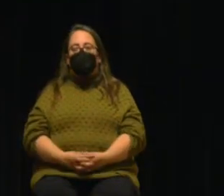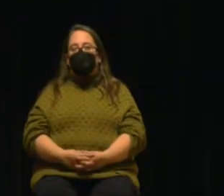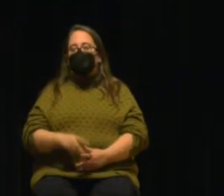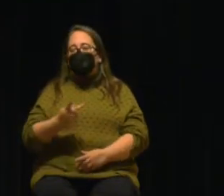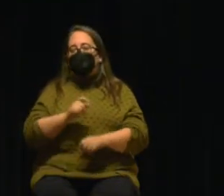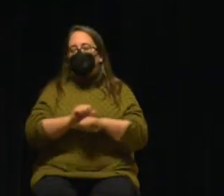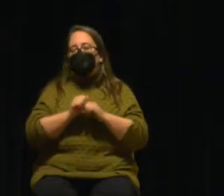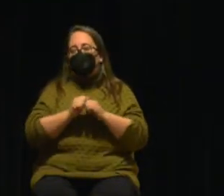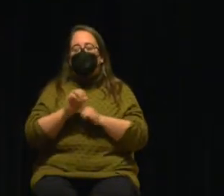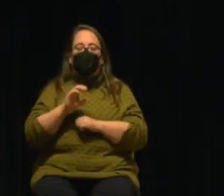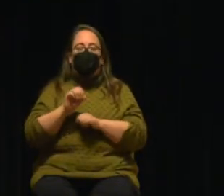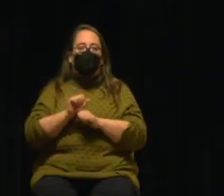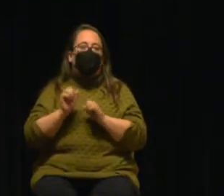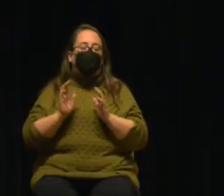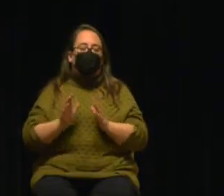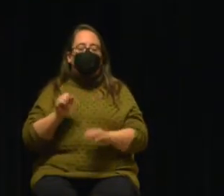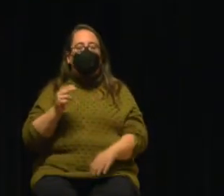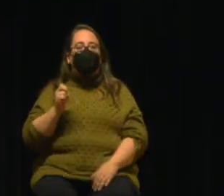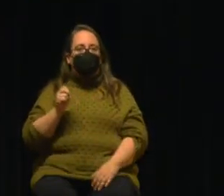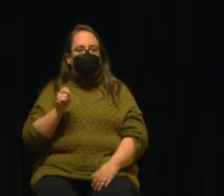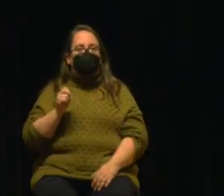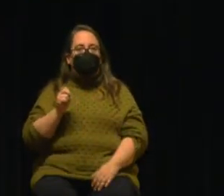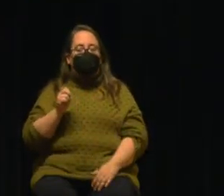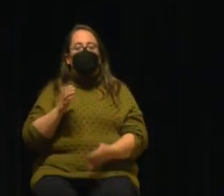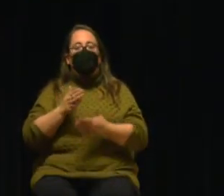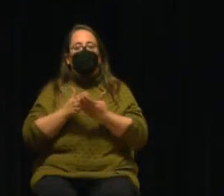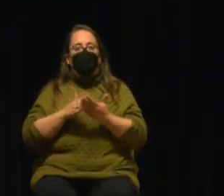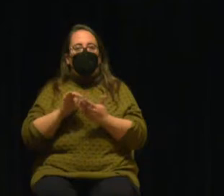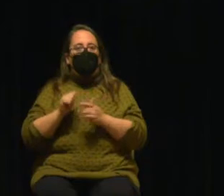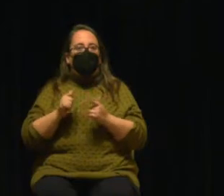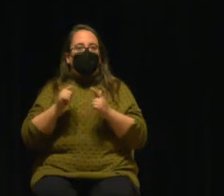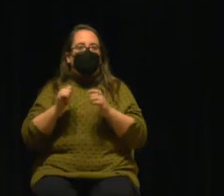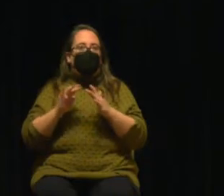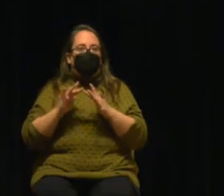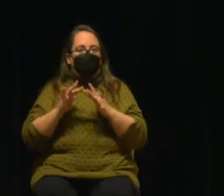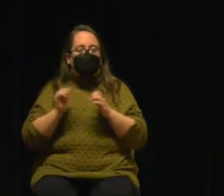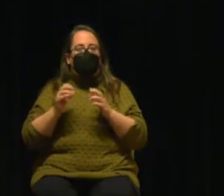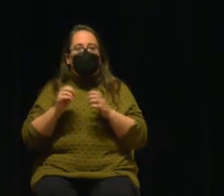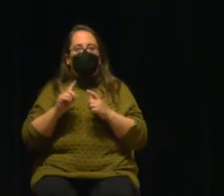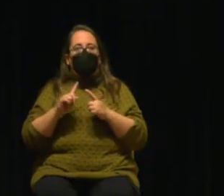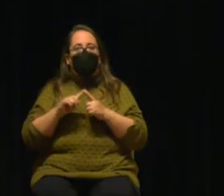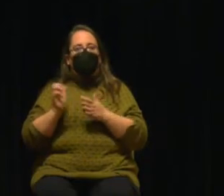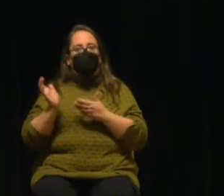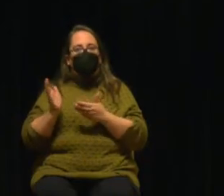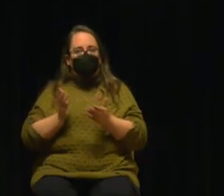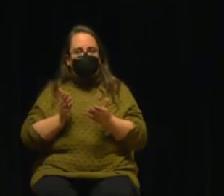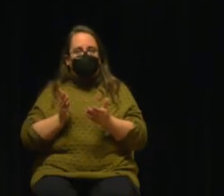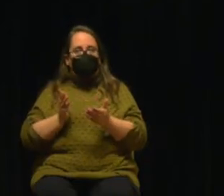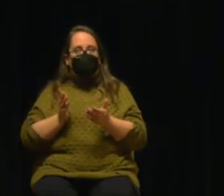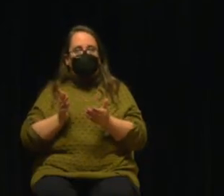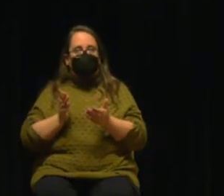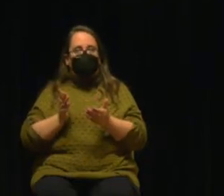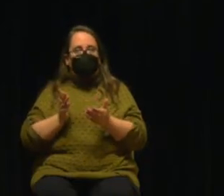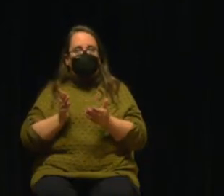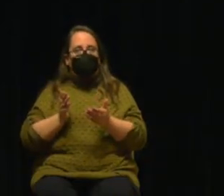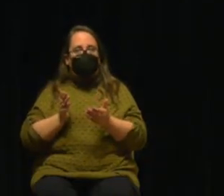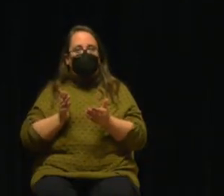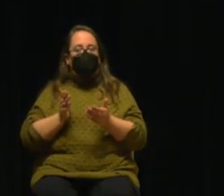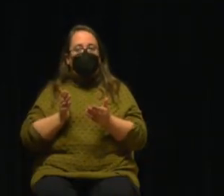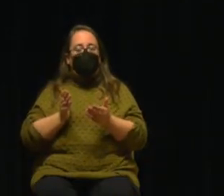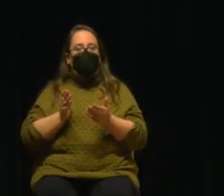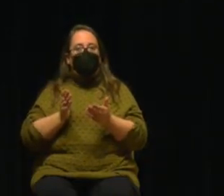together. So they're co-workers. She is a part of his big network. So when she brings